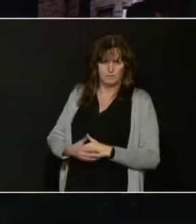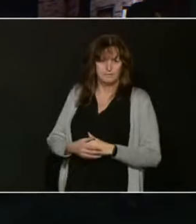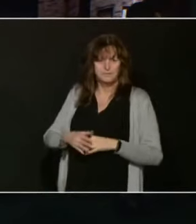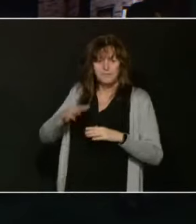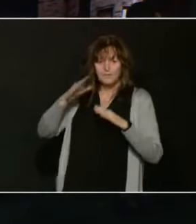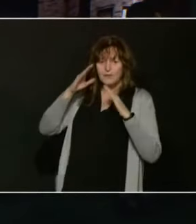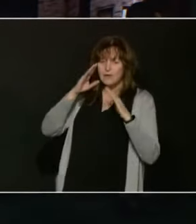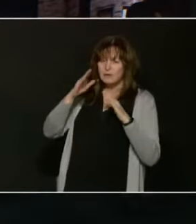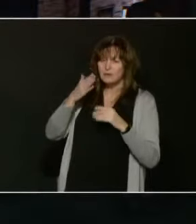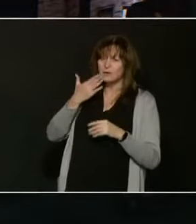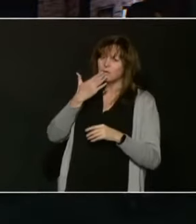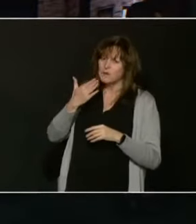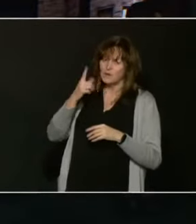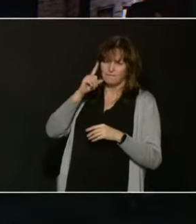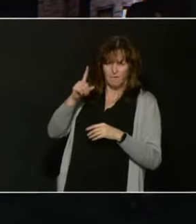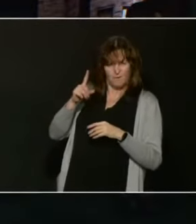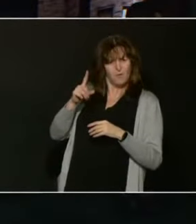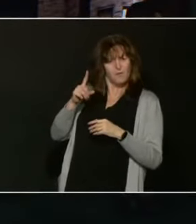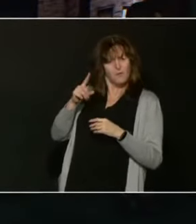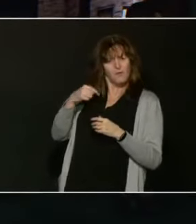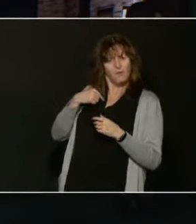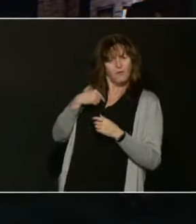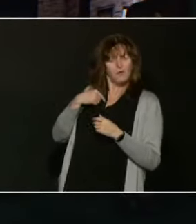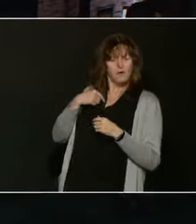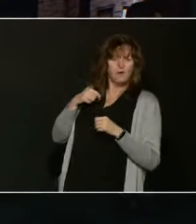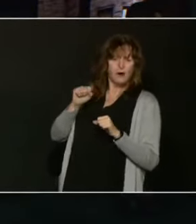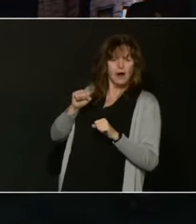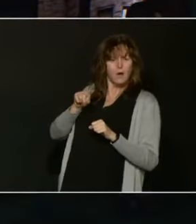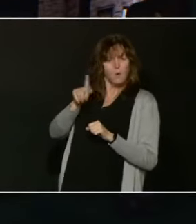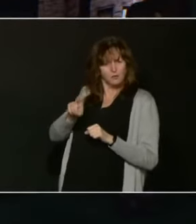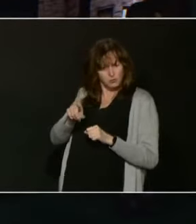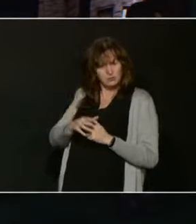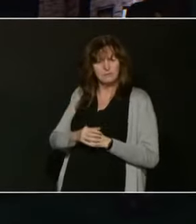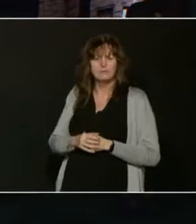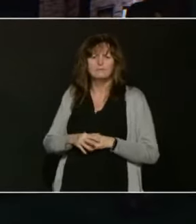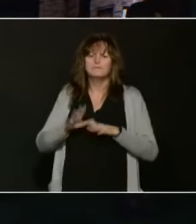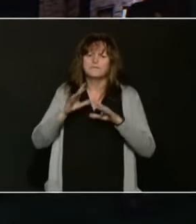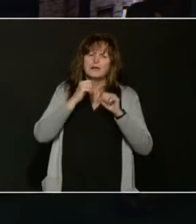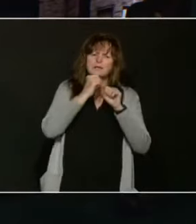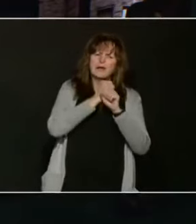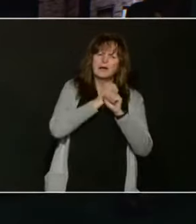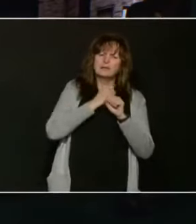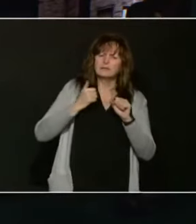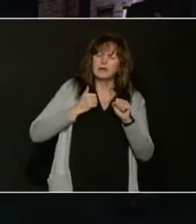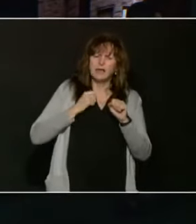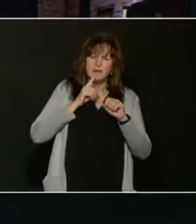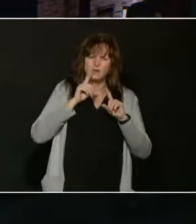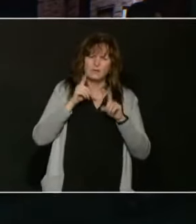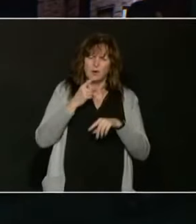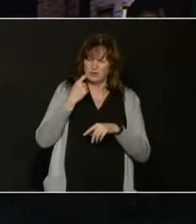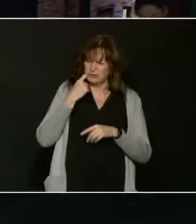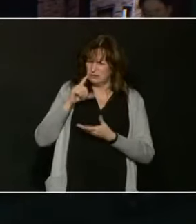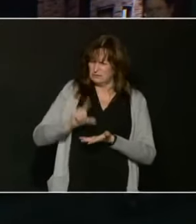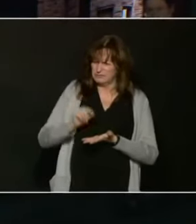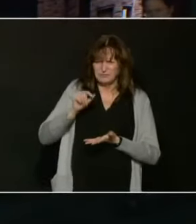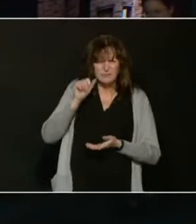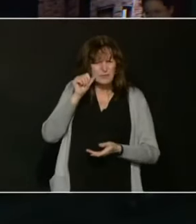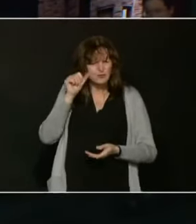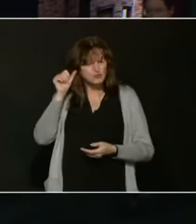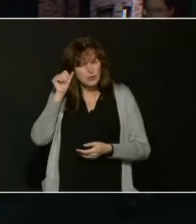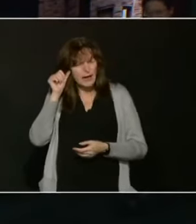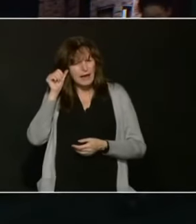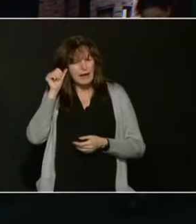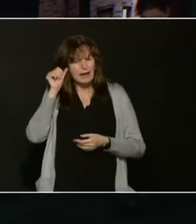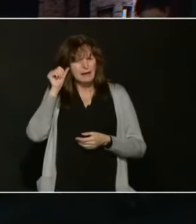Gentlemen, I wanted to get your thoughts on a Statistics Canada report that came out yesterday. There was the one about the undetected cancer screenings,